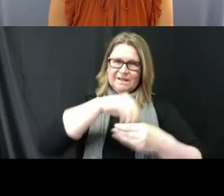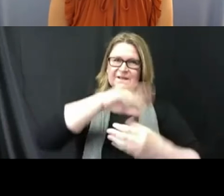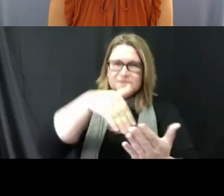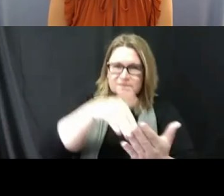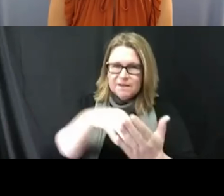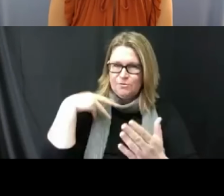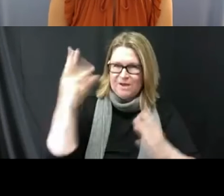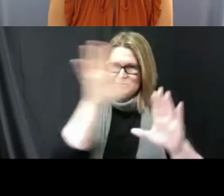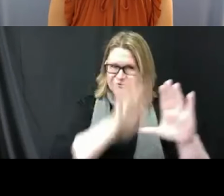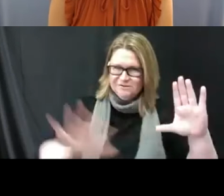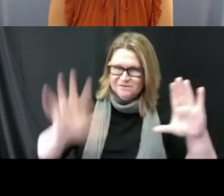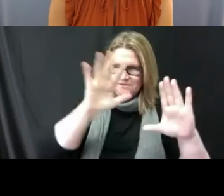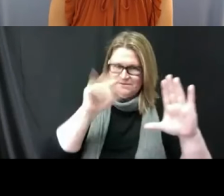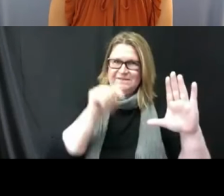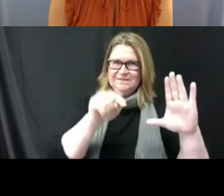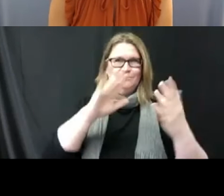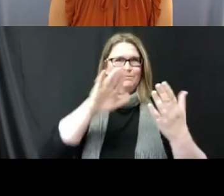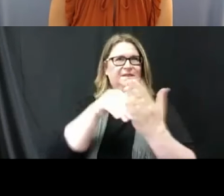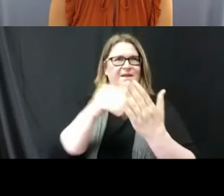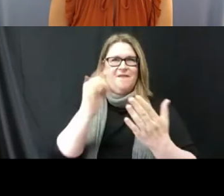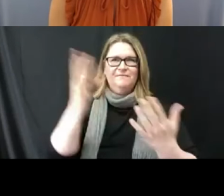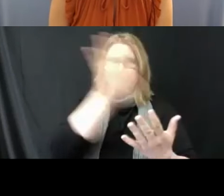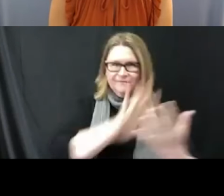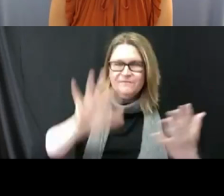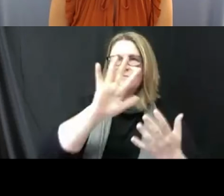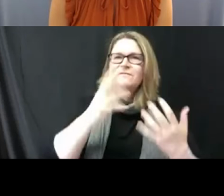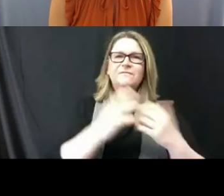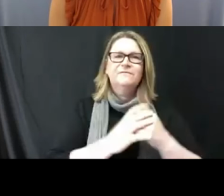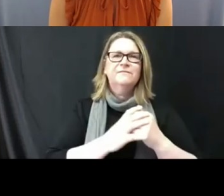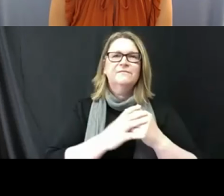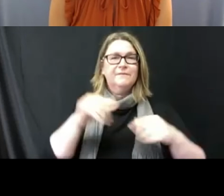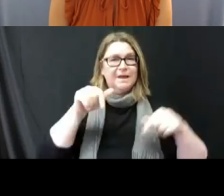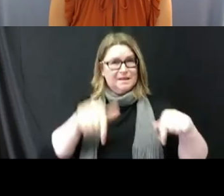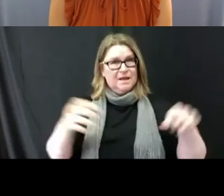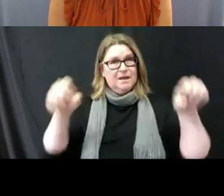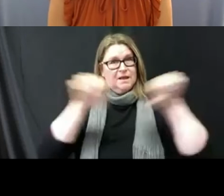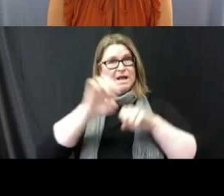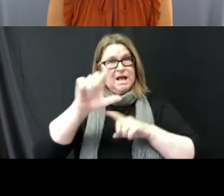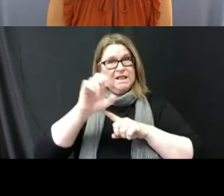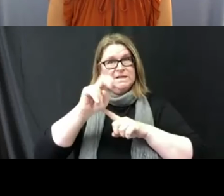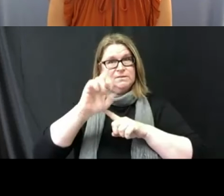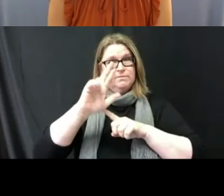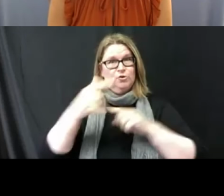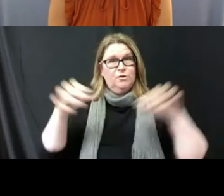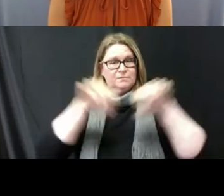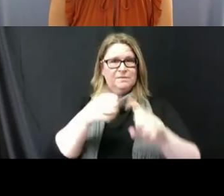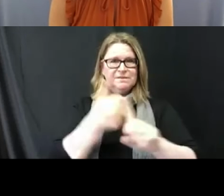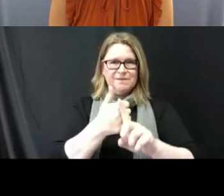As you just heard, we are in Central Washington, right in the middle of the beautiful state of